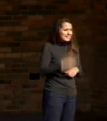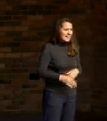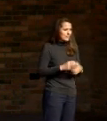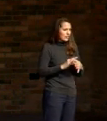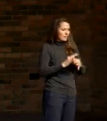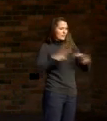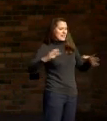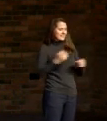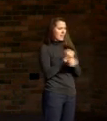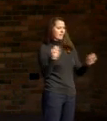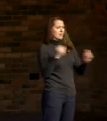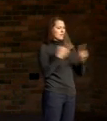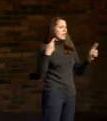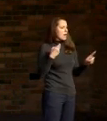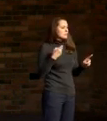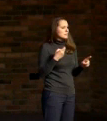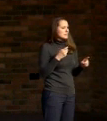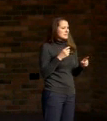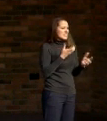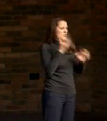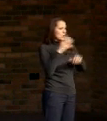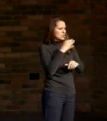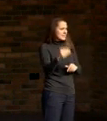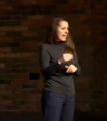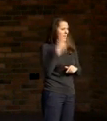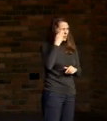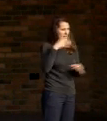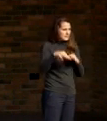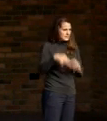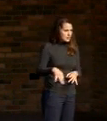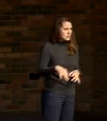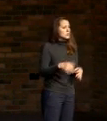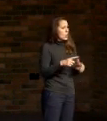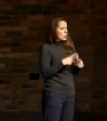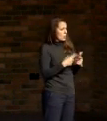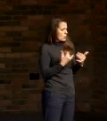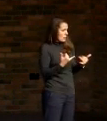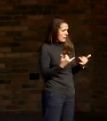from distortions and rationalizations." And so we are today